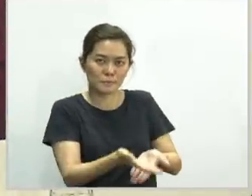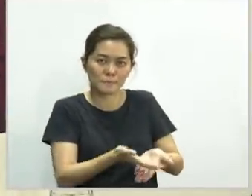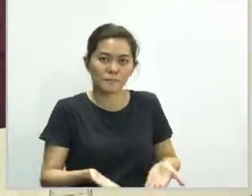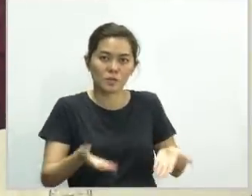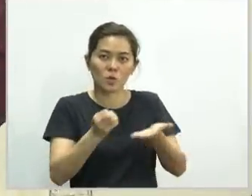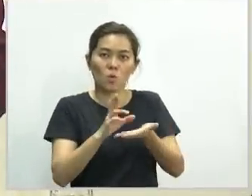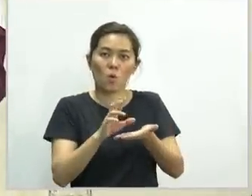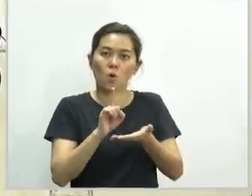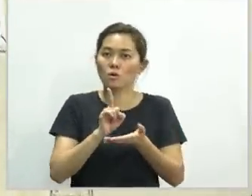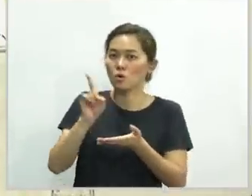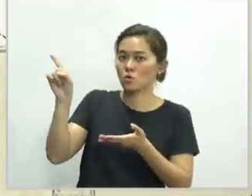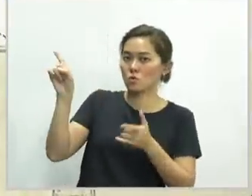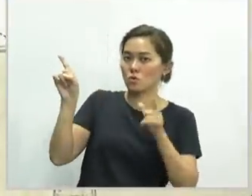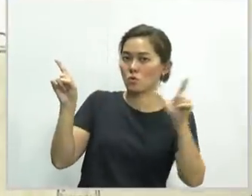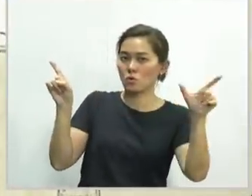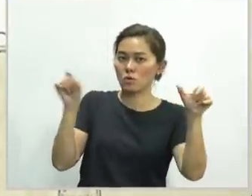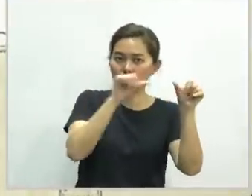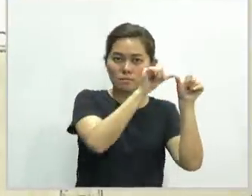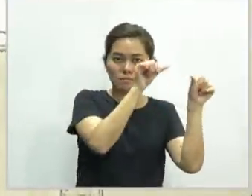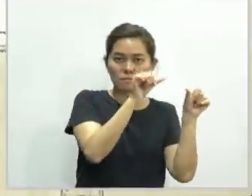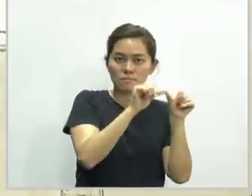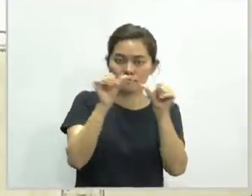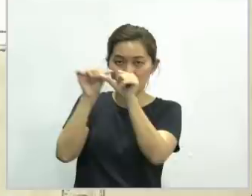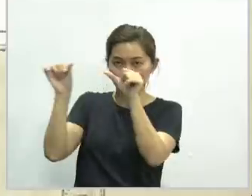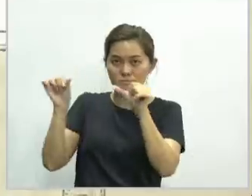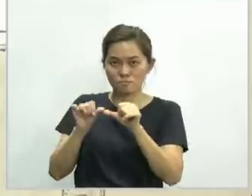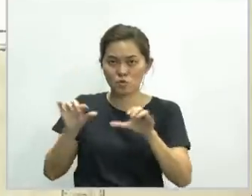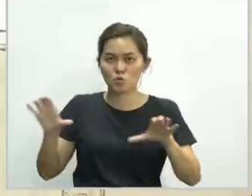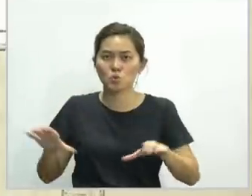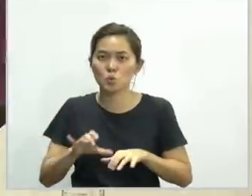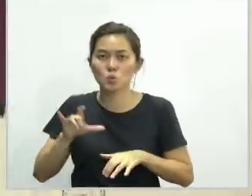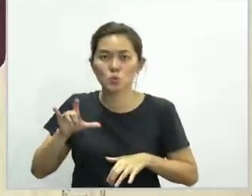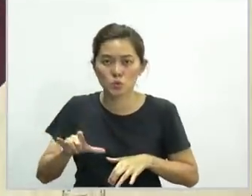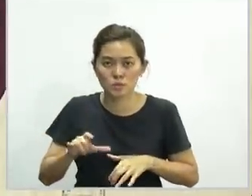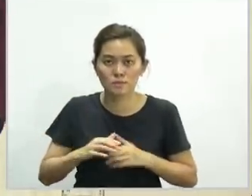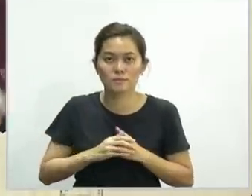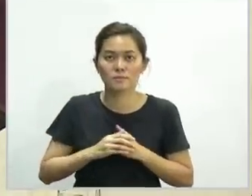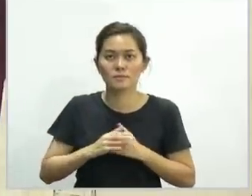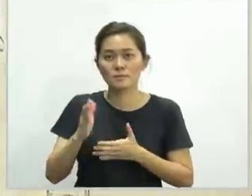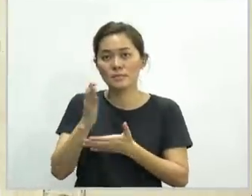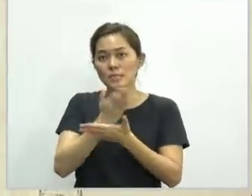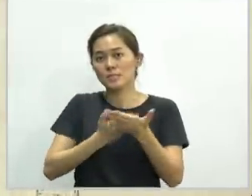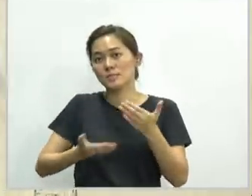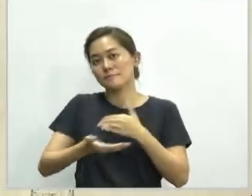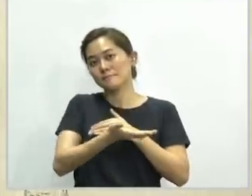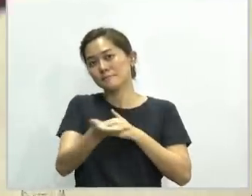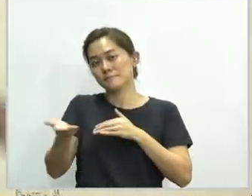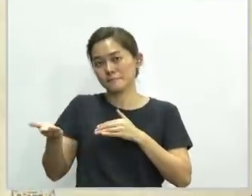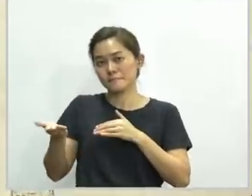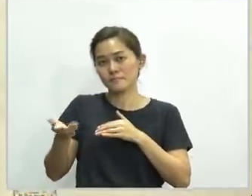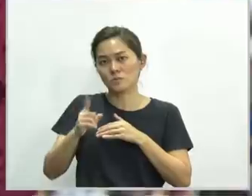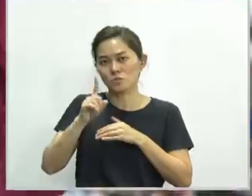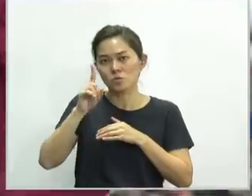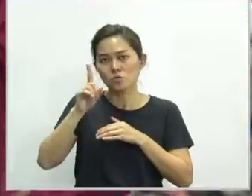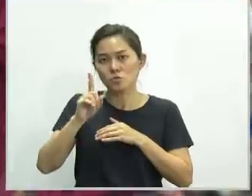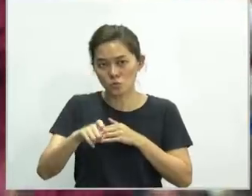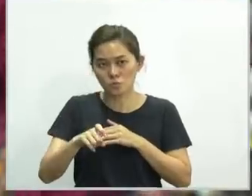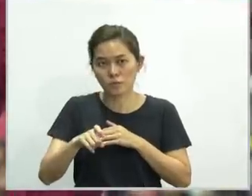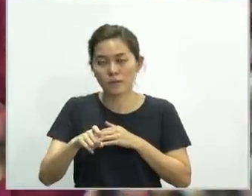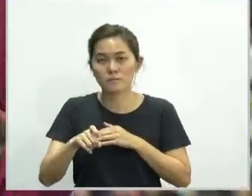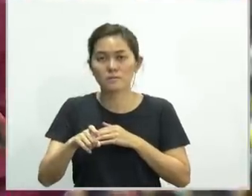take them up to the other locations. Do that. Some of you, you need to